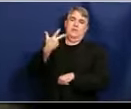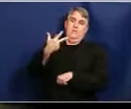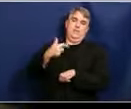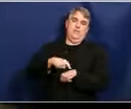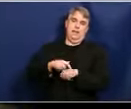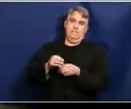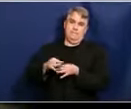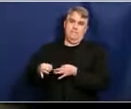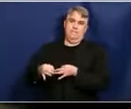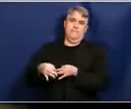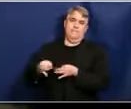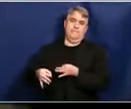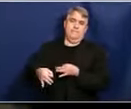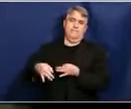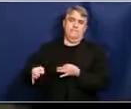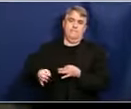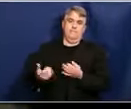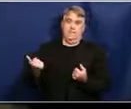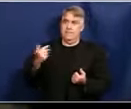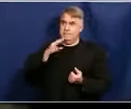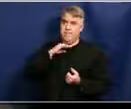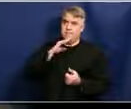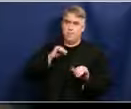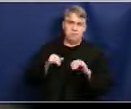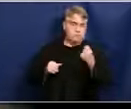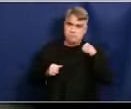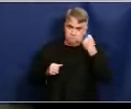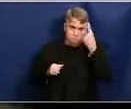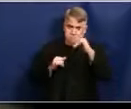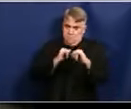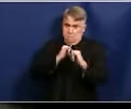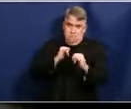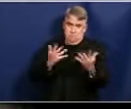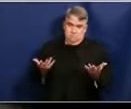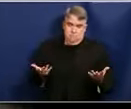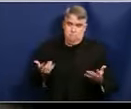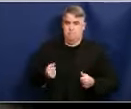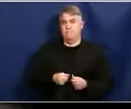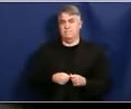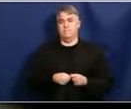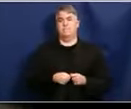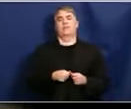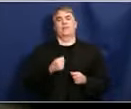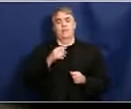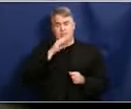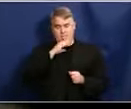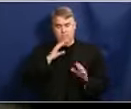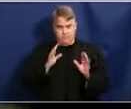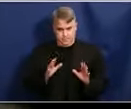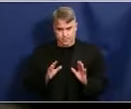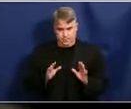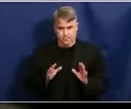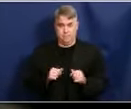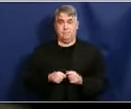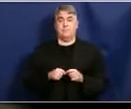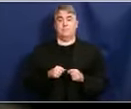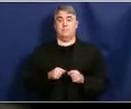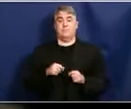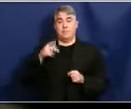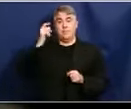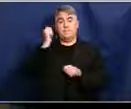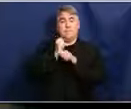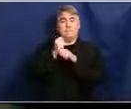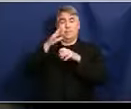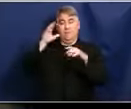Eventually, it will catch up. And I think that the site that's had the most problems with second doses, the Petco site, they have conveyed they've got enough doses to do